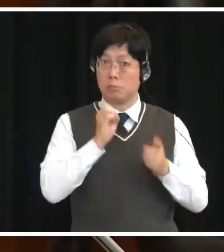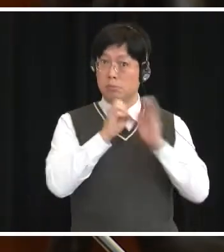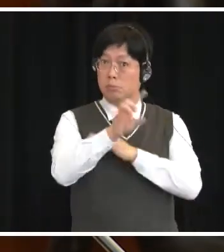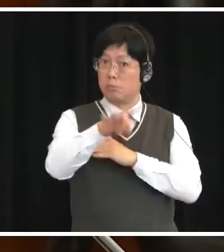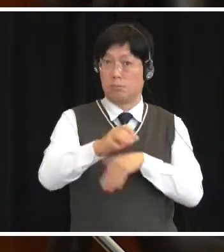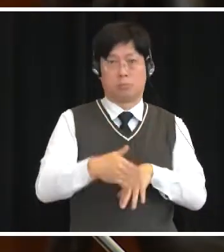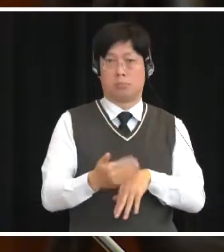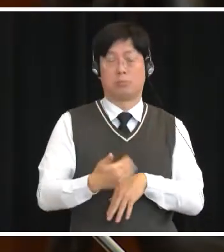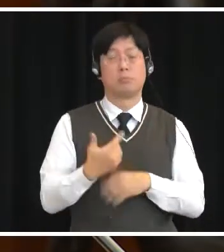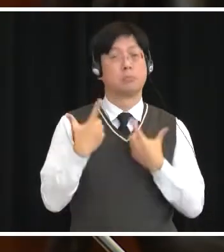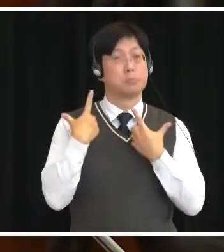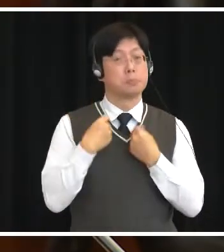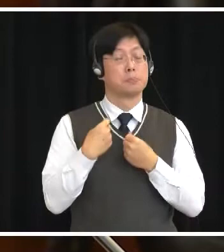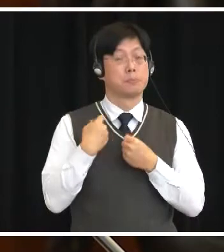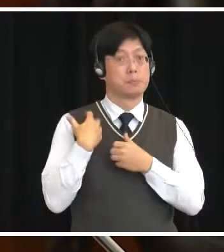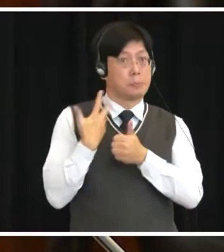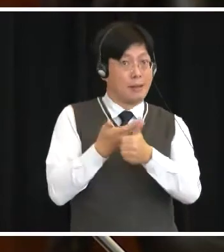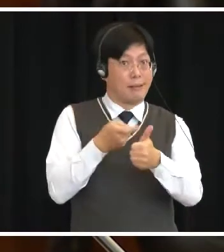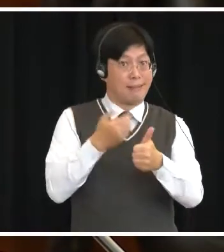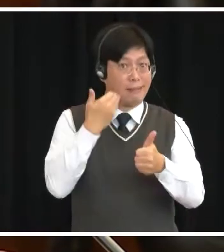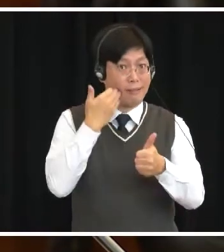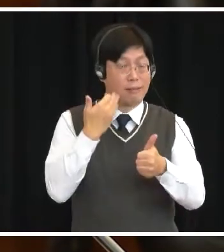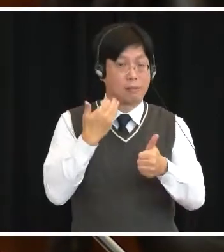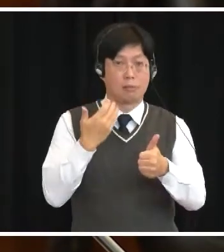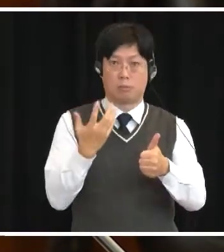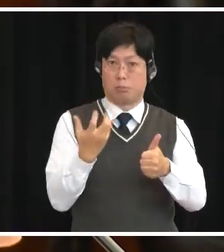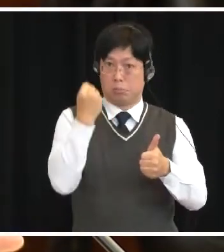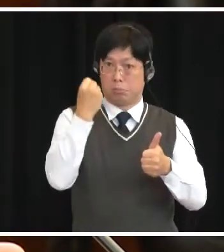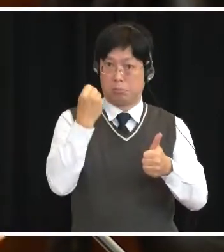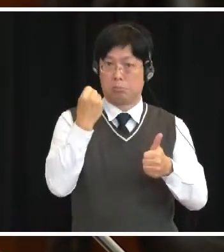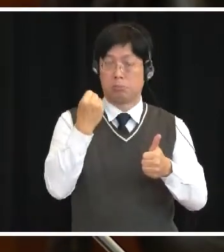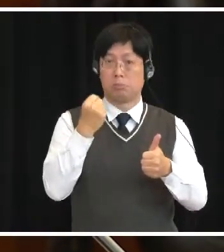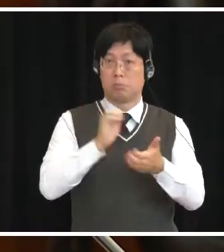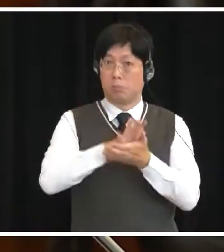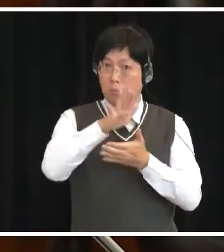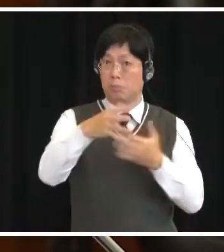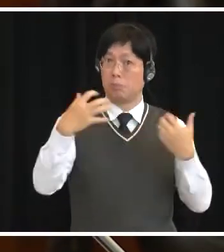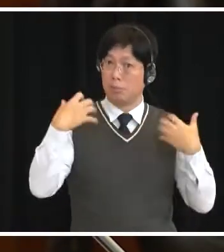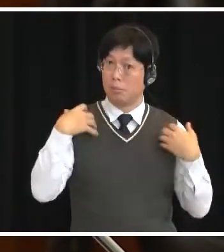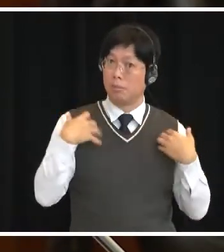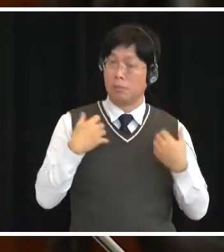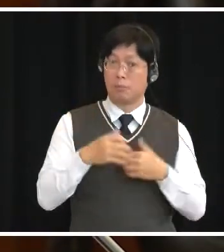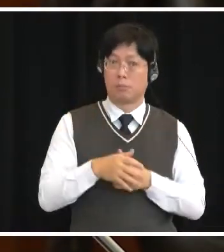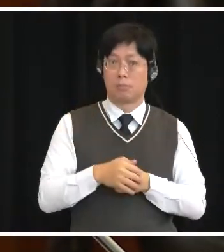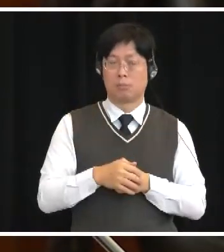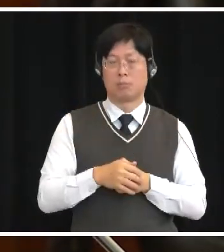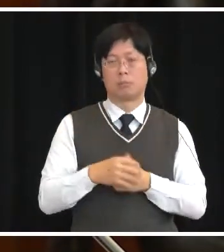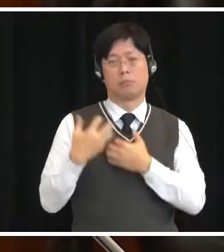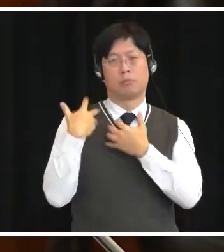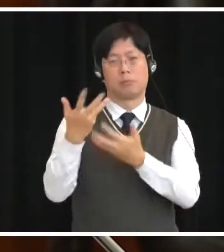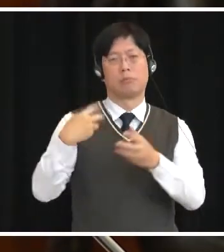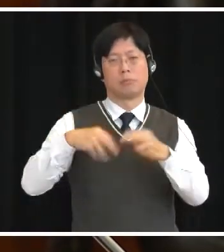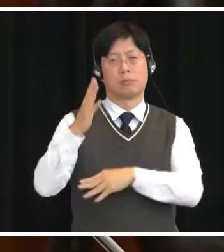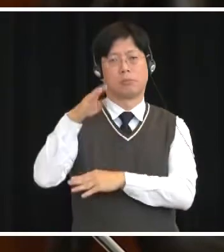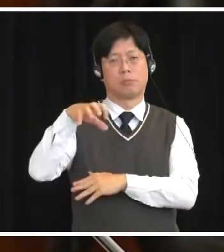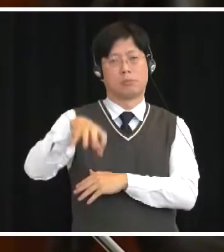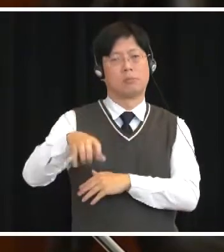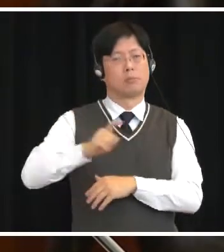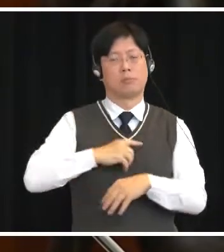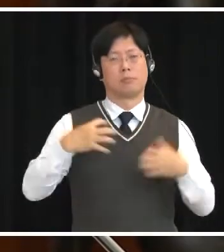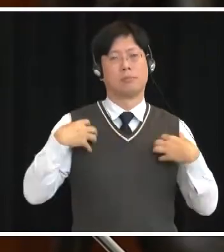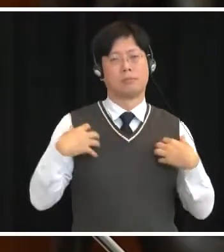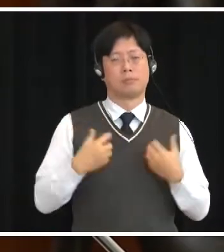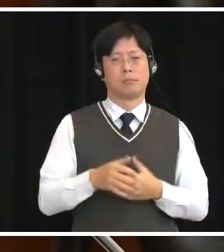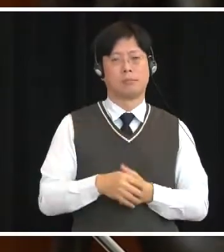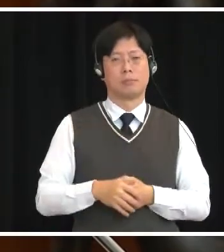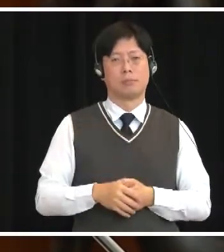him or her to placement. But the courts do not decide which institution this person goes to, because the